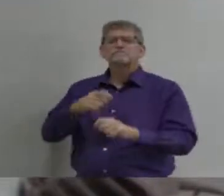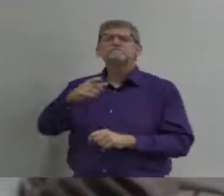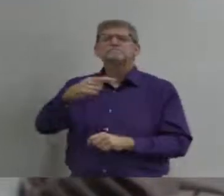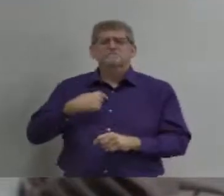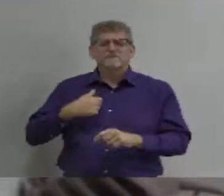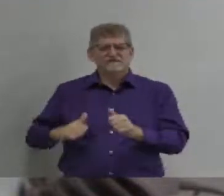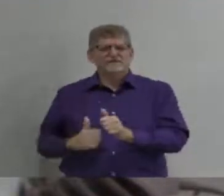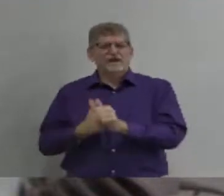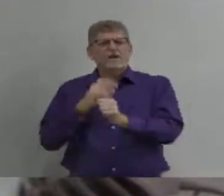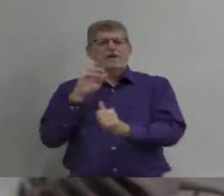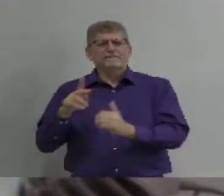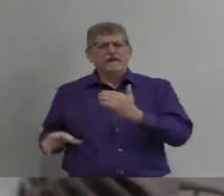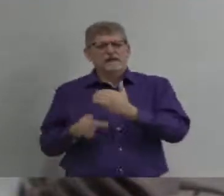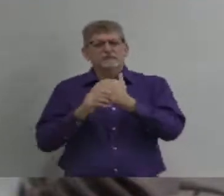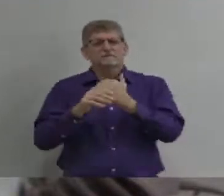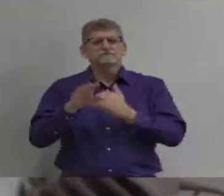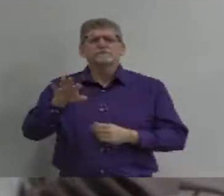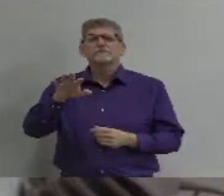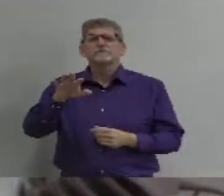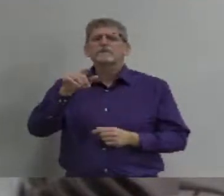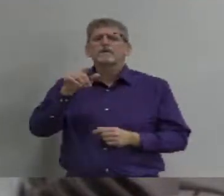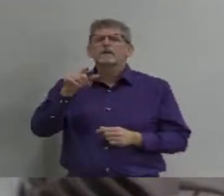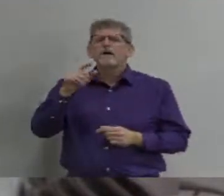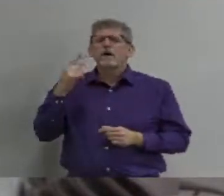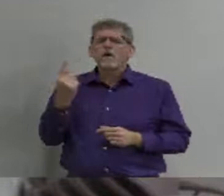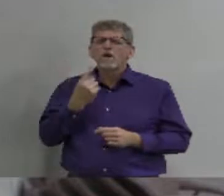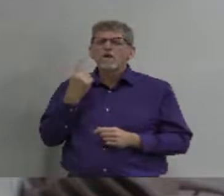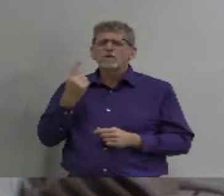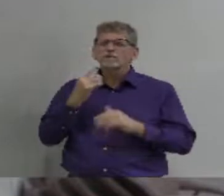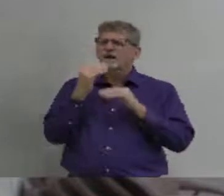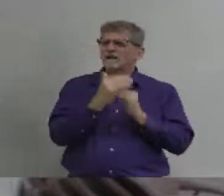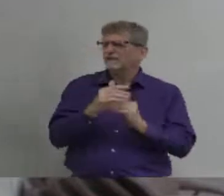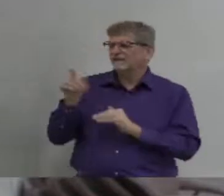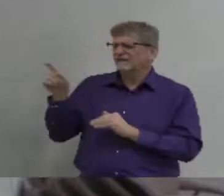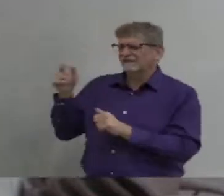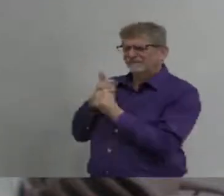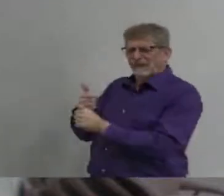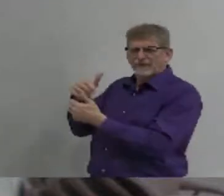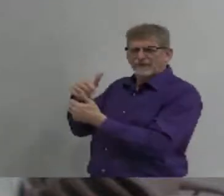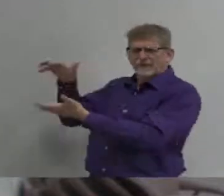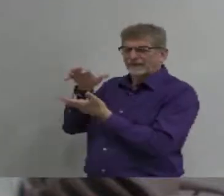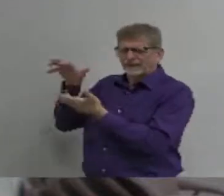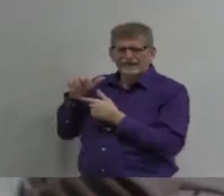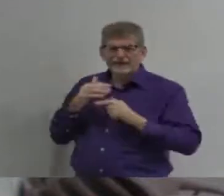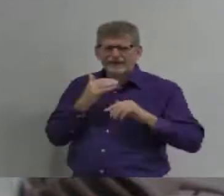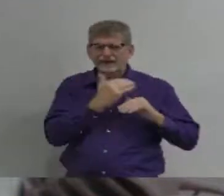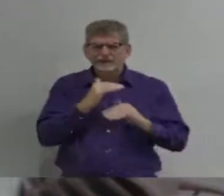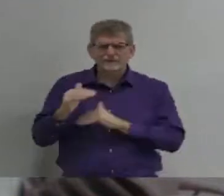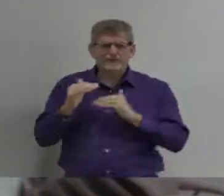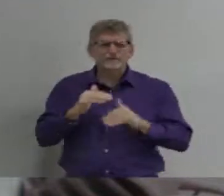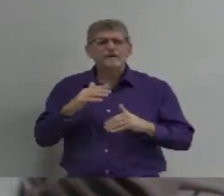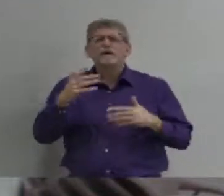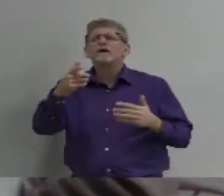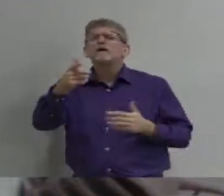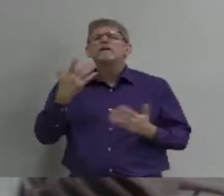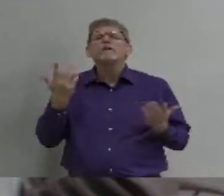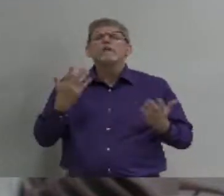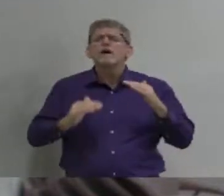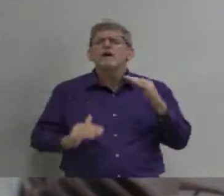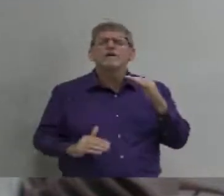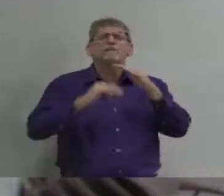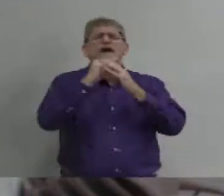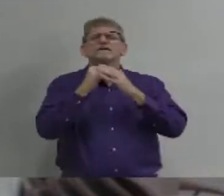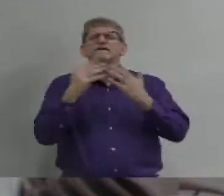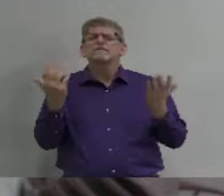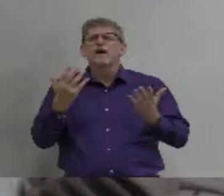here has been supply of the vaccine. Do we have a sense for what our kind of peak capacity for vaccinations might look like? Kayla,